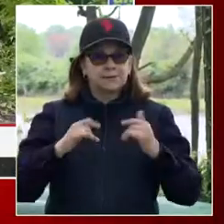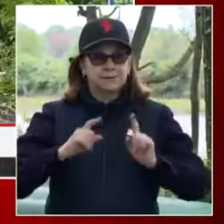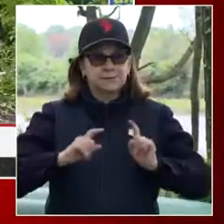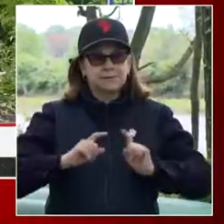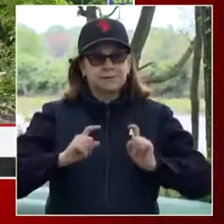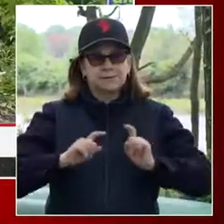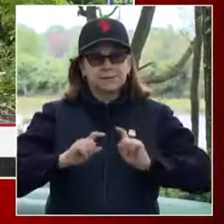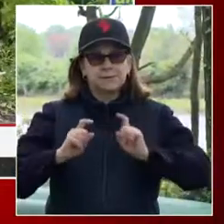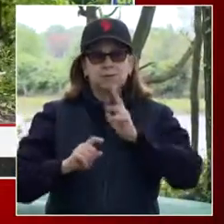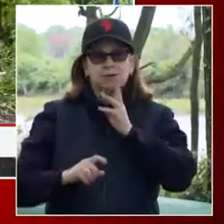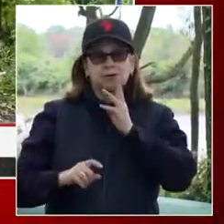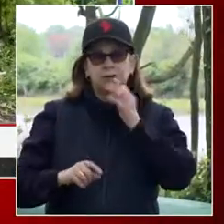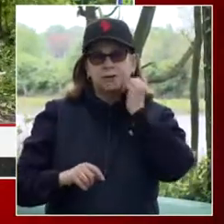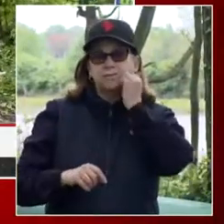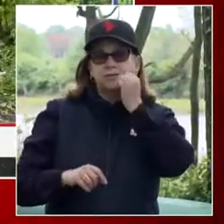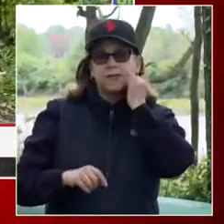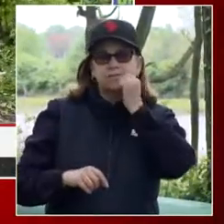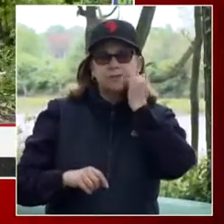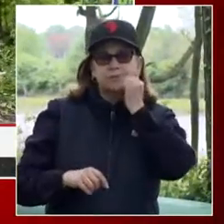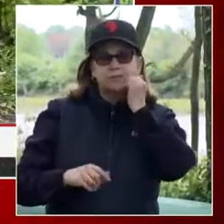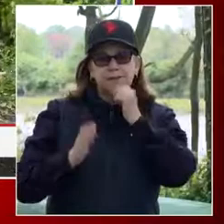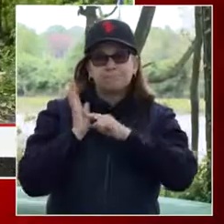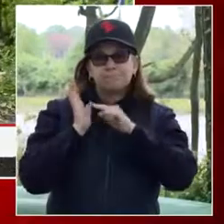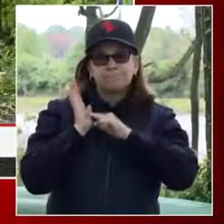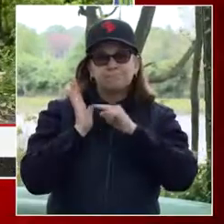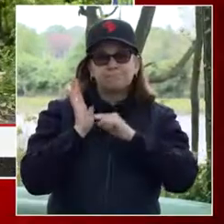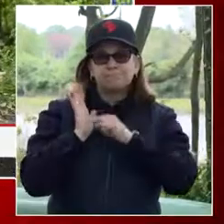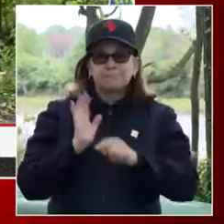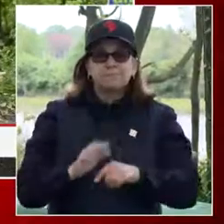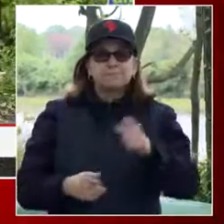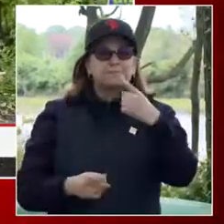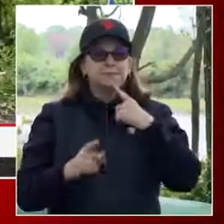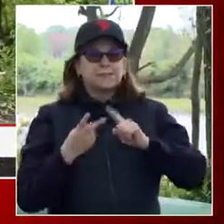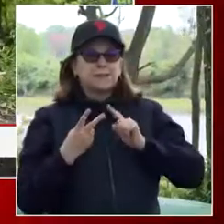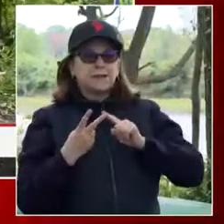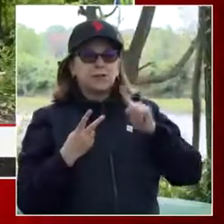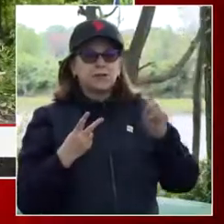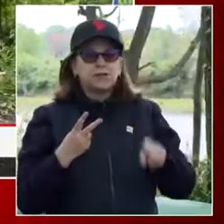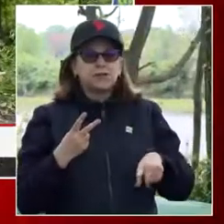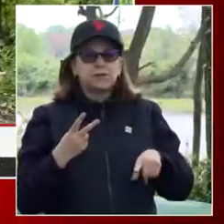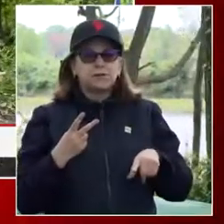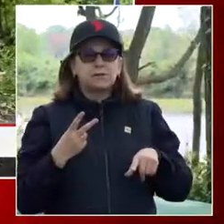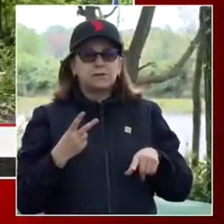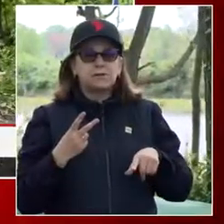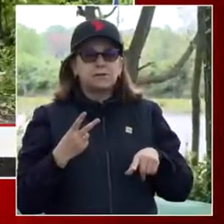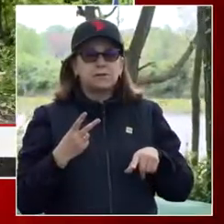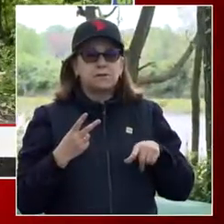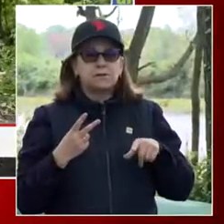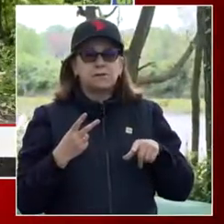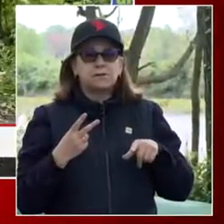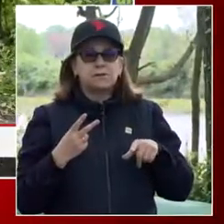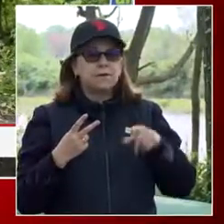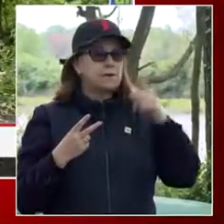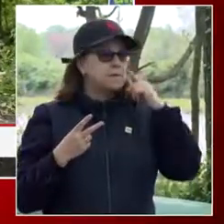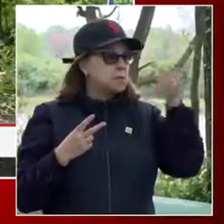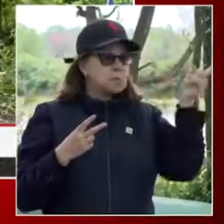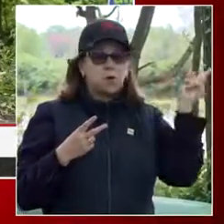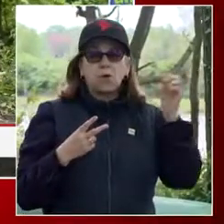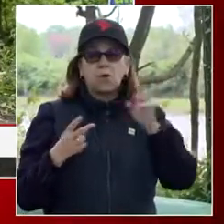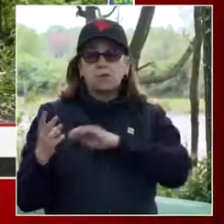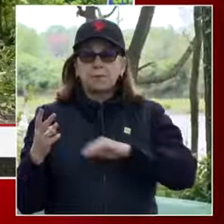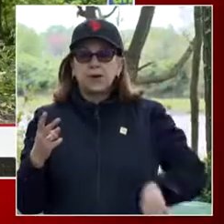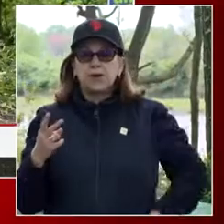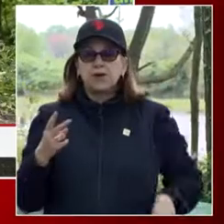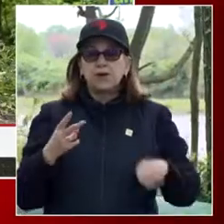us, doing citizen science. My second question is, I don't know if this is going to be for you or the mayor, but looking at, obviously we had to spend